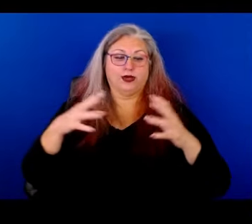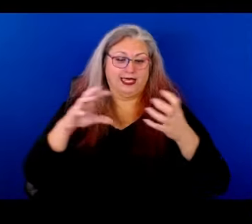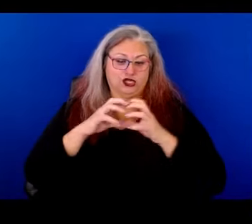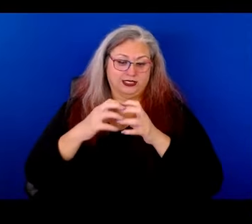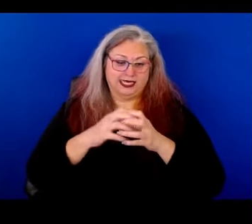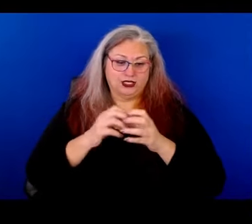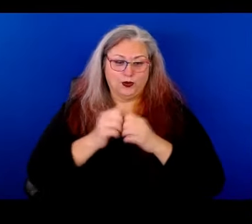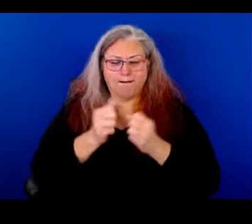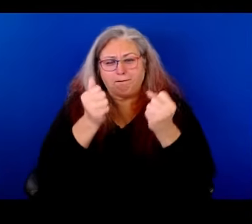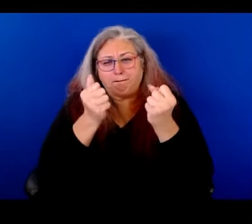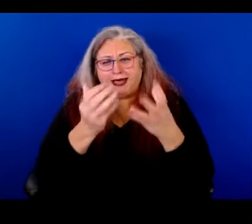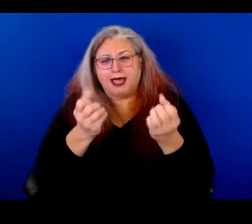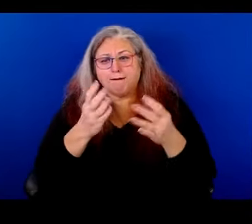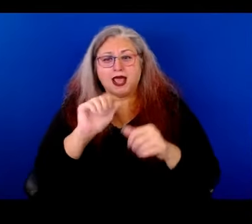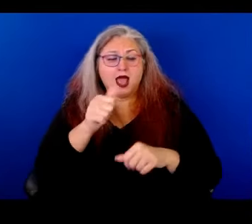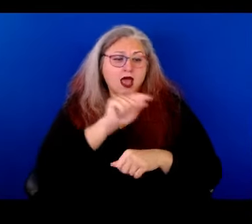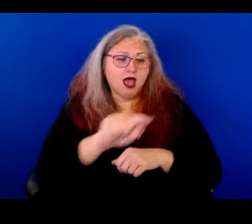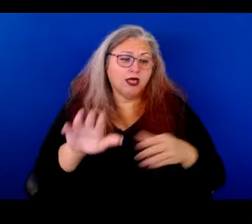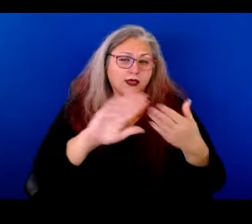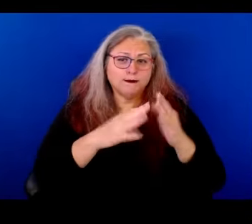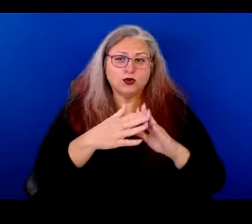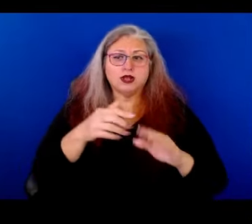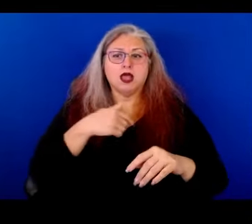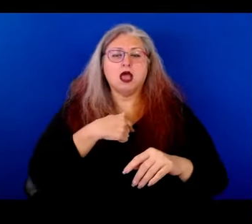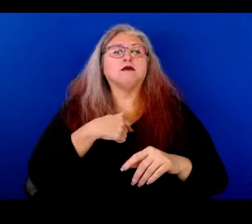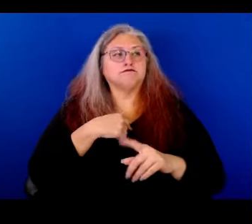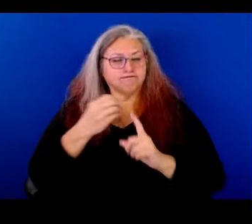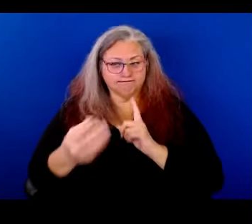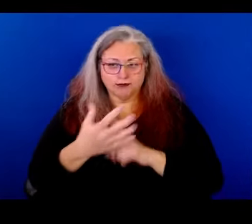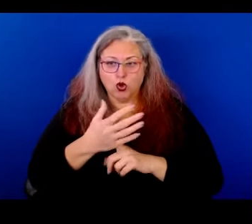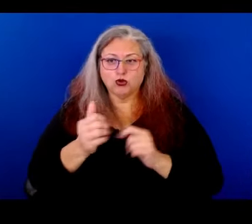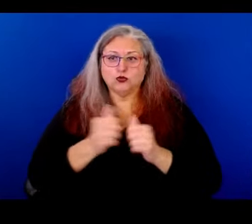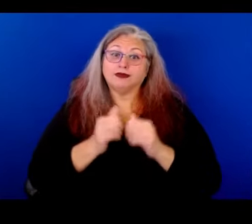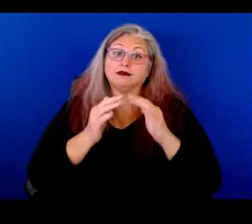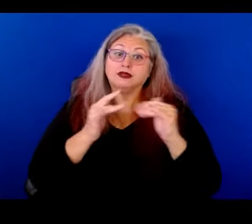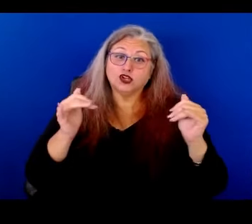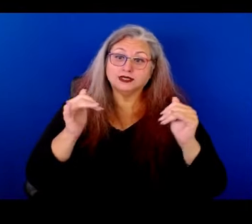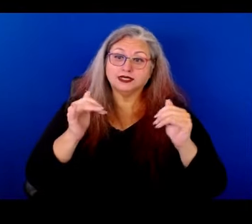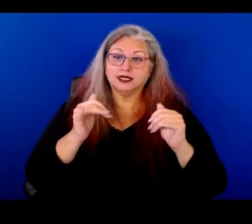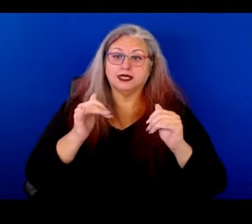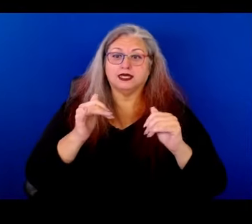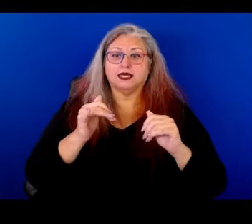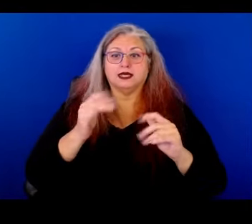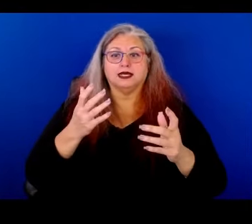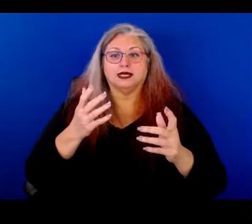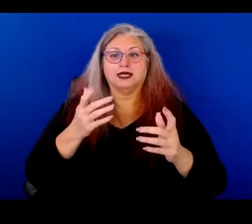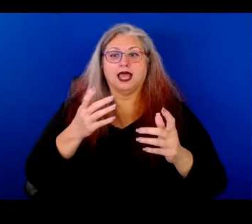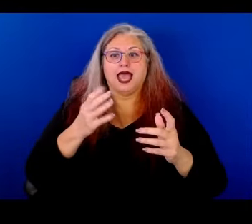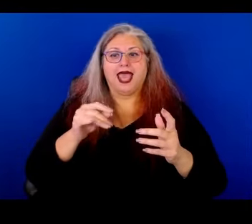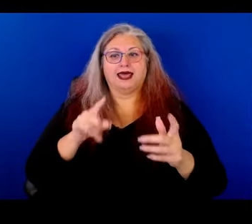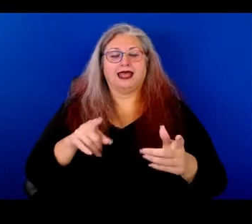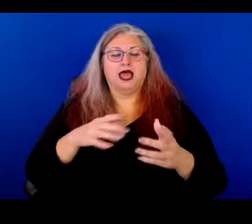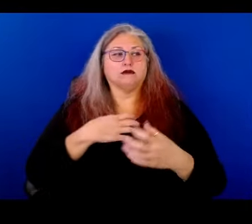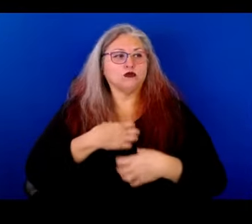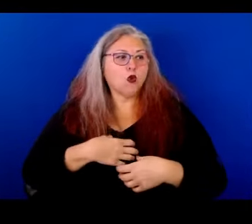intersected with so many other communities, I was exposed to diversity and that want